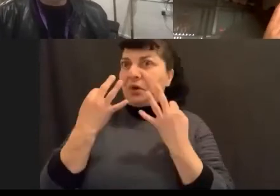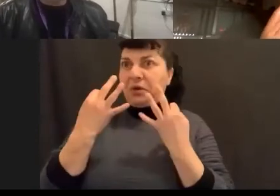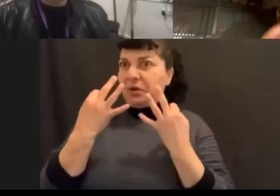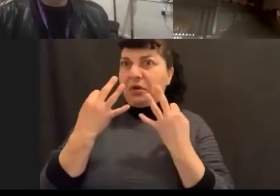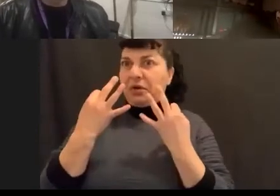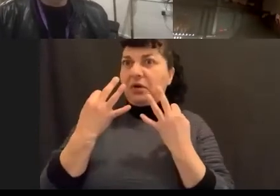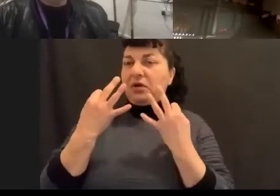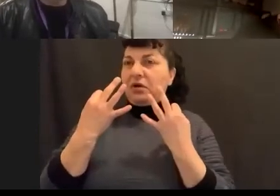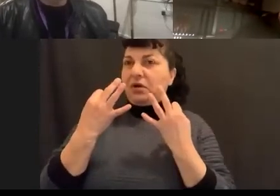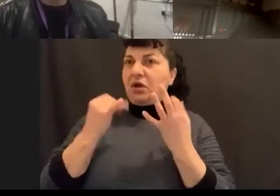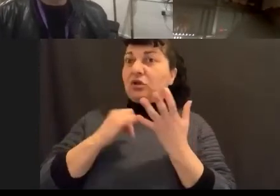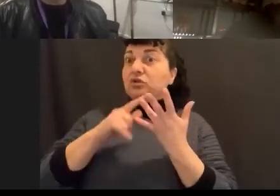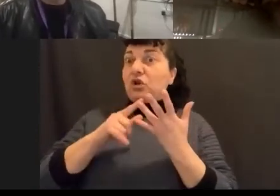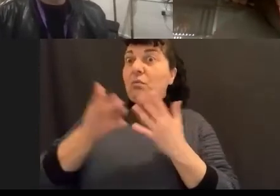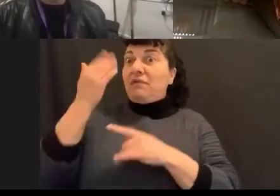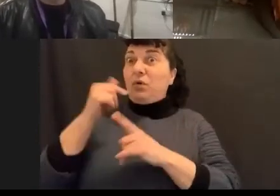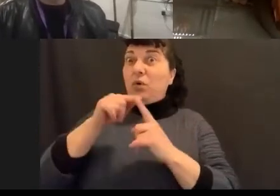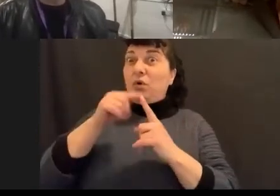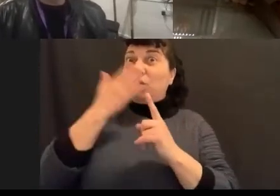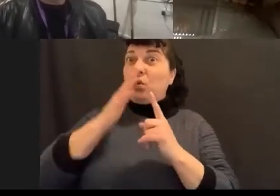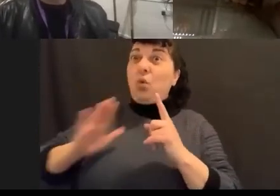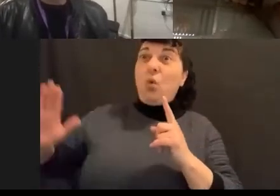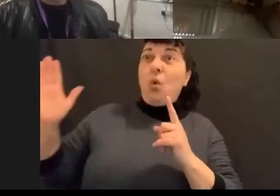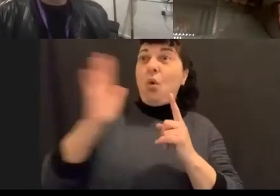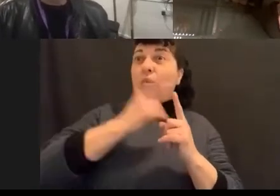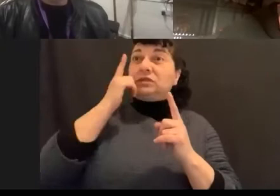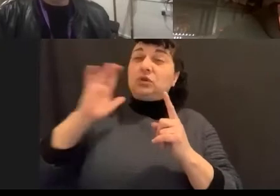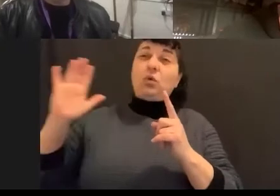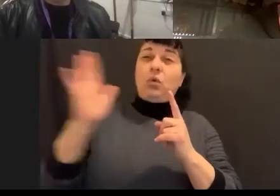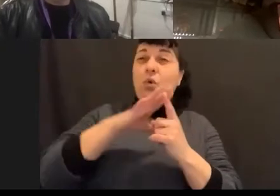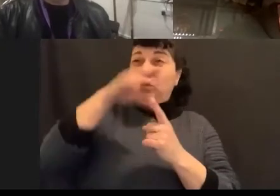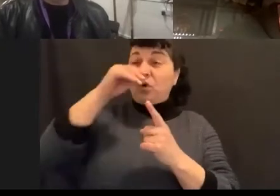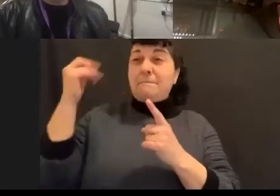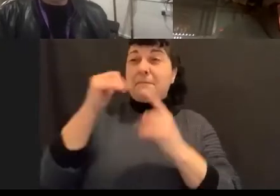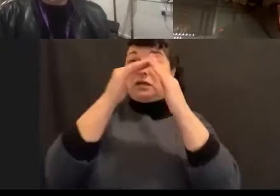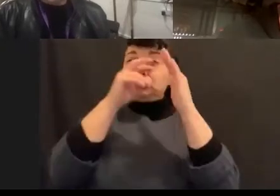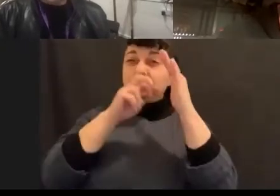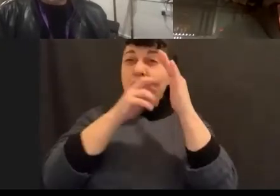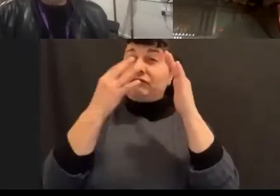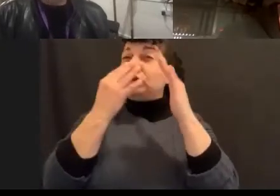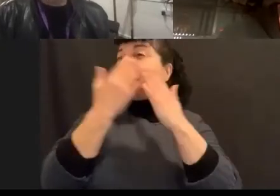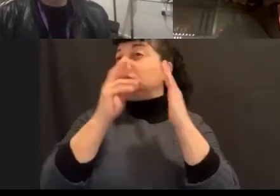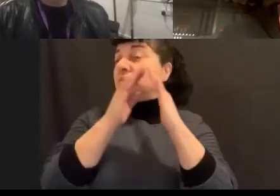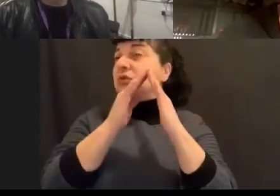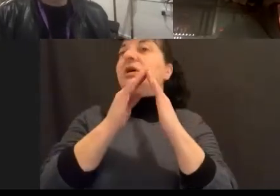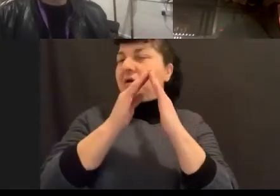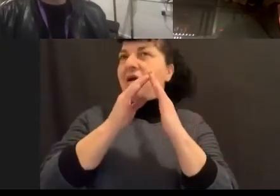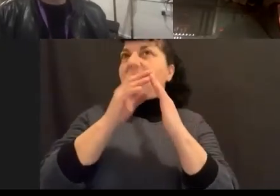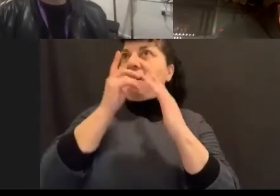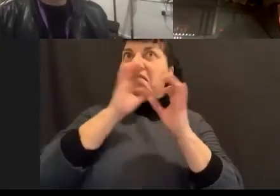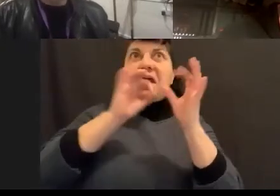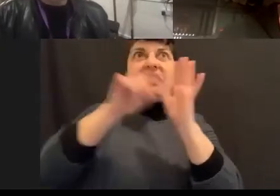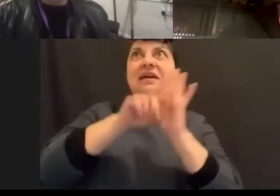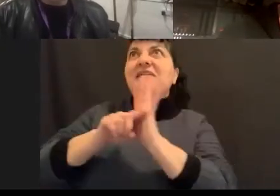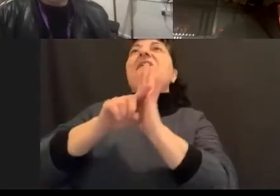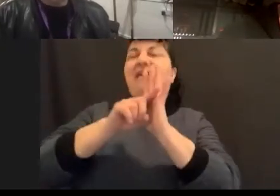to quarantine all teachers and all students for 14 days to all having a test and then being released. Another school at exactly the same